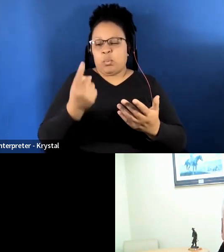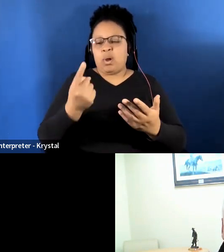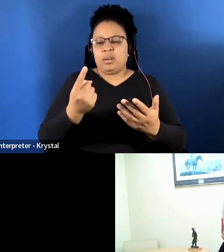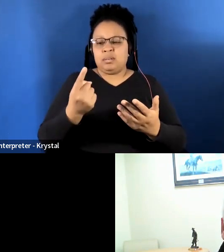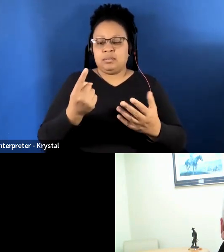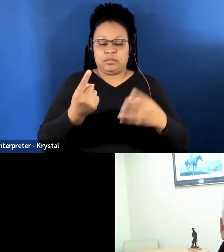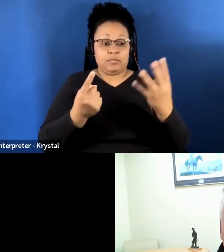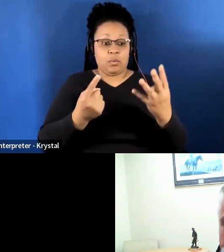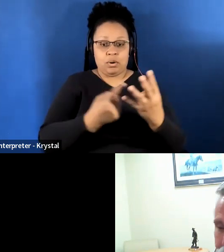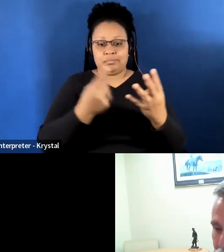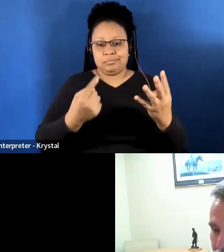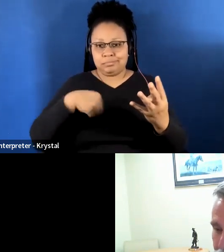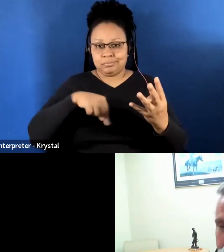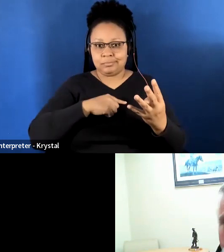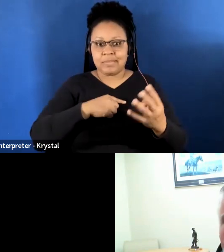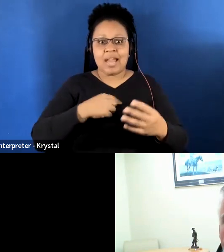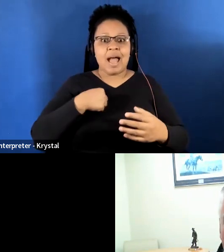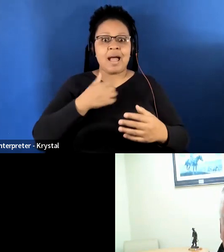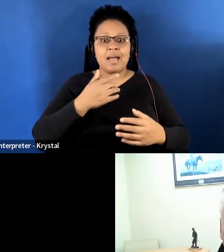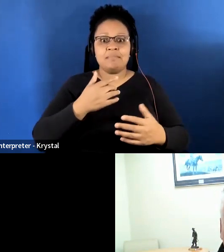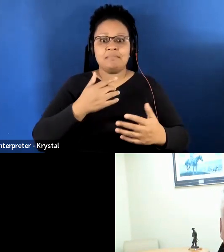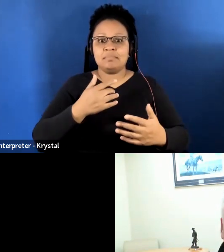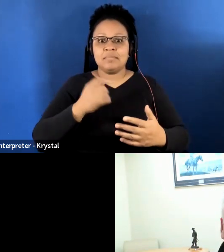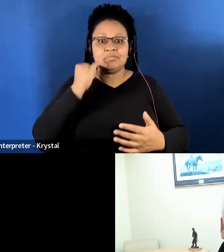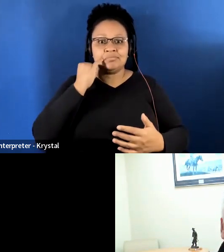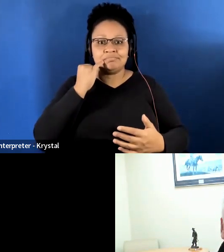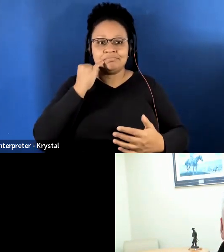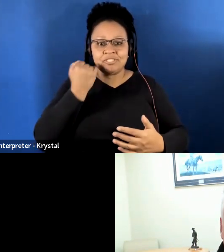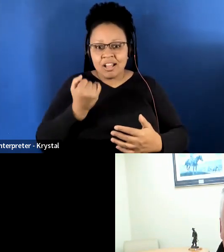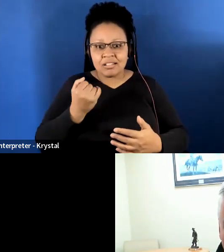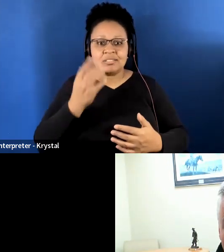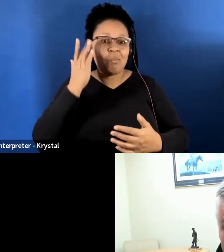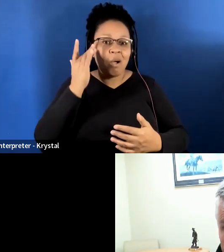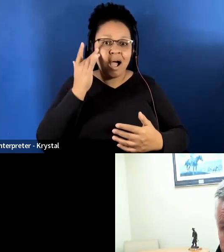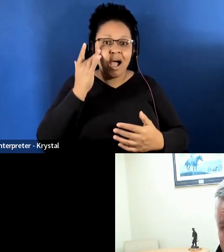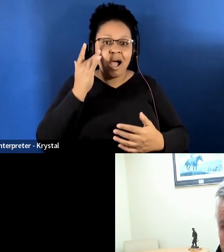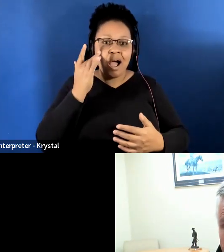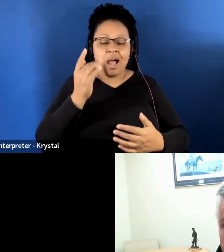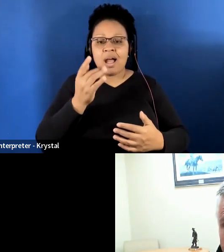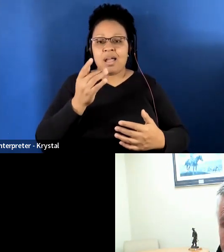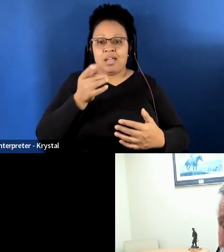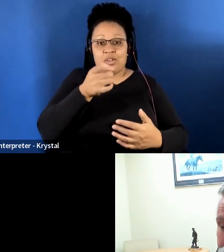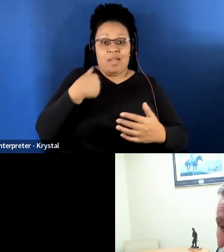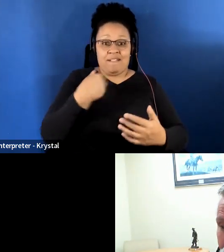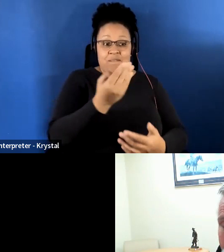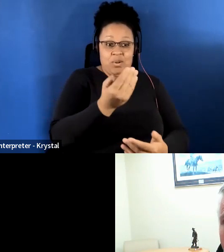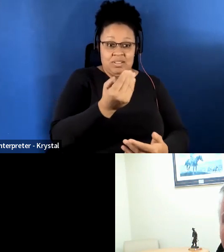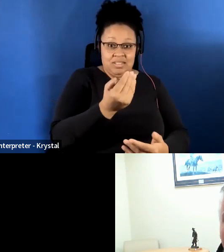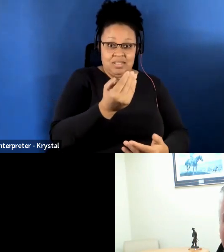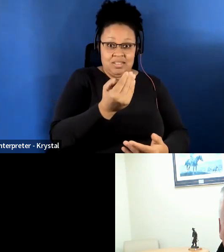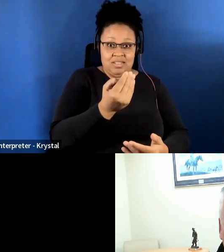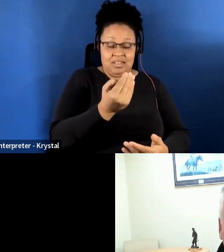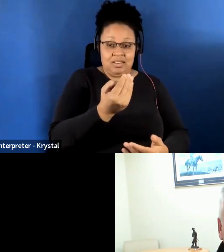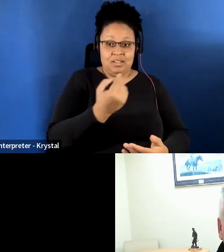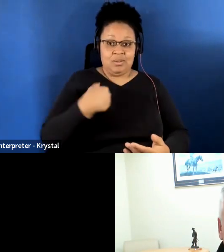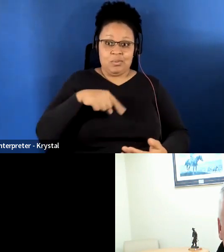center directors as a peer network system for yourself, because our center directors